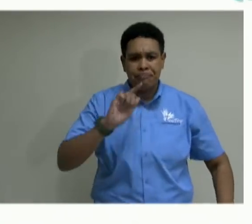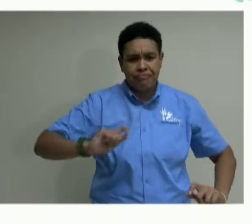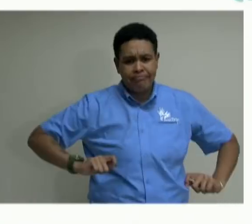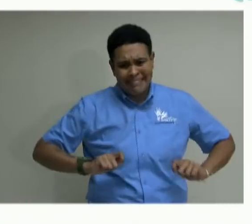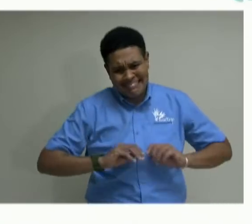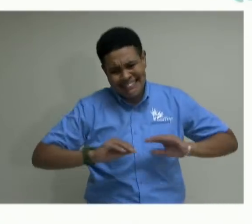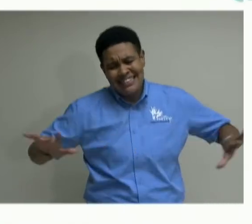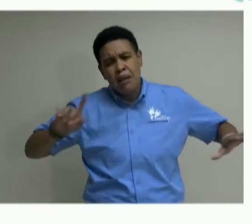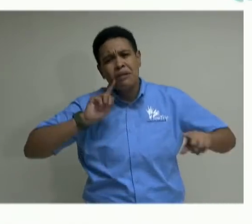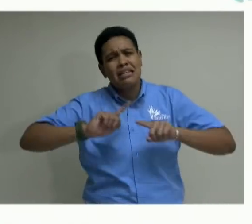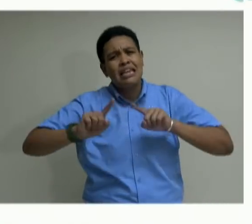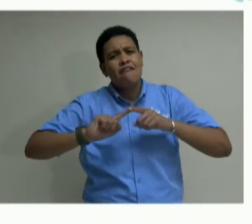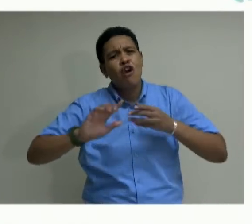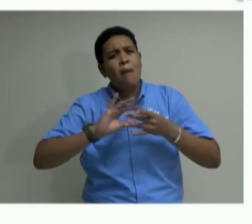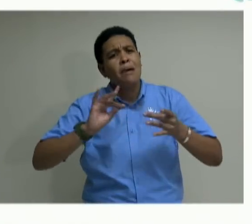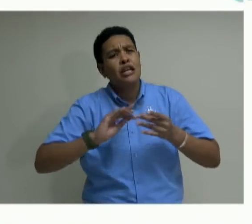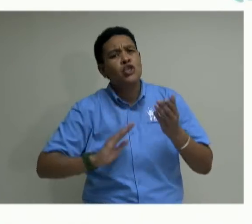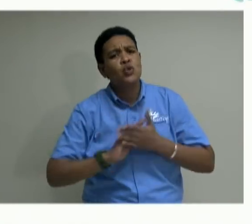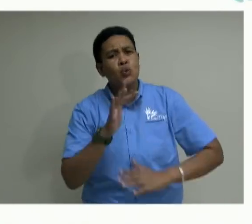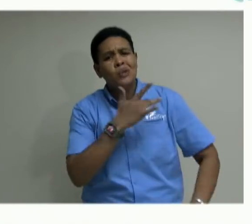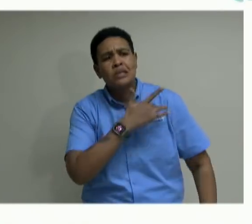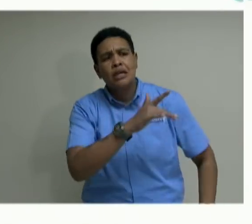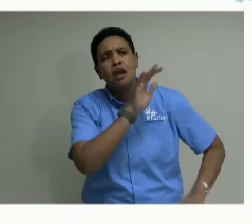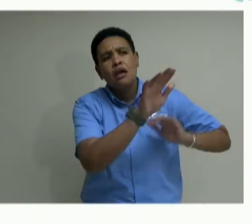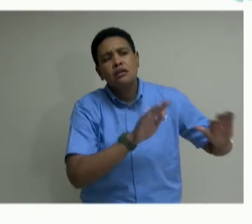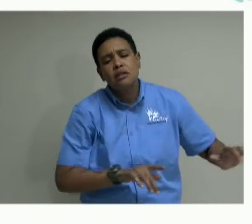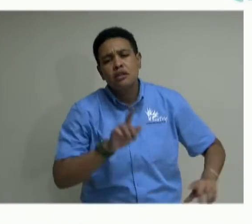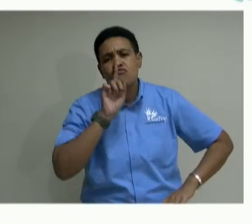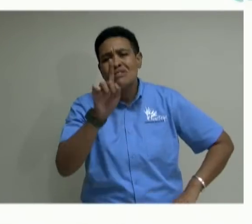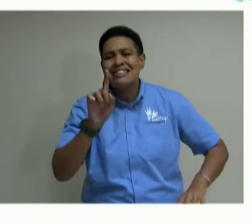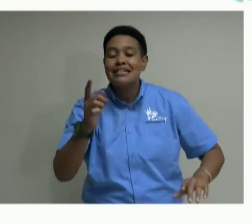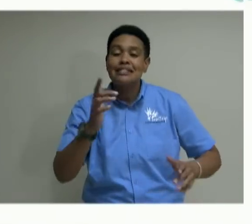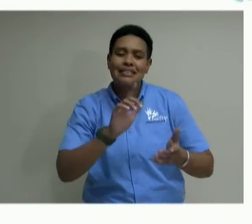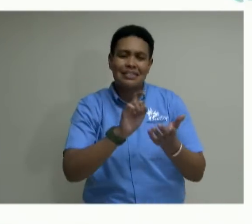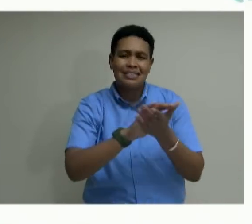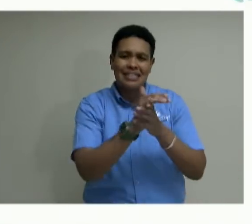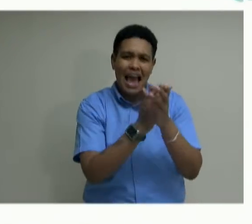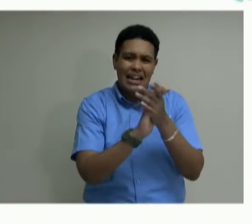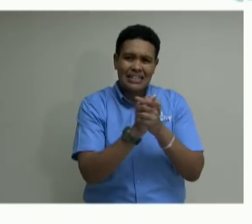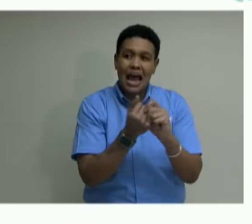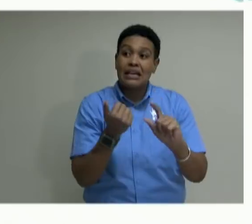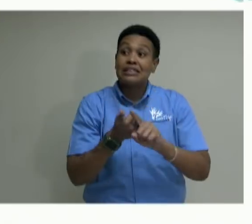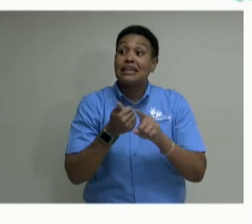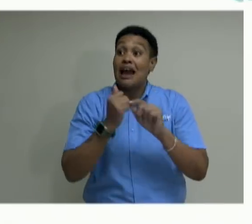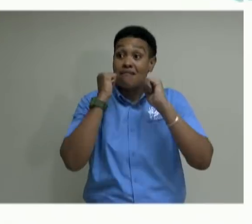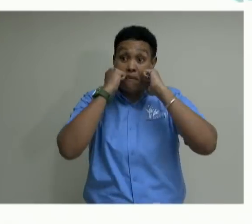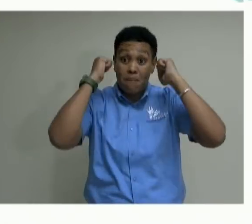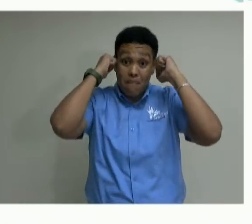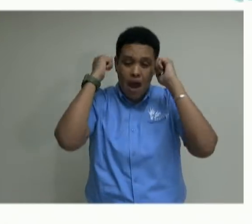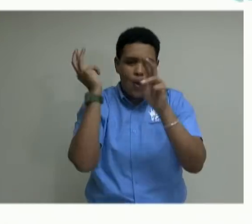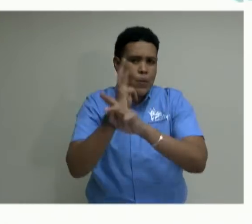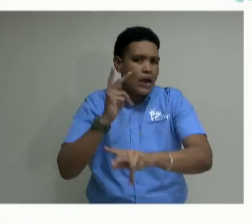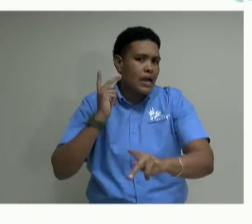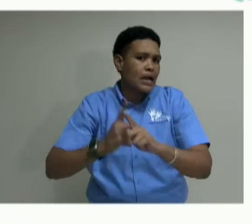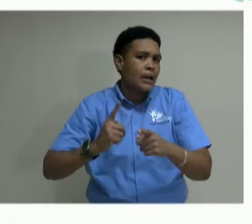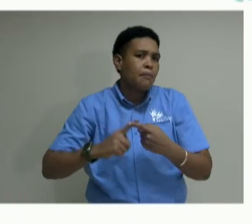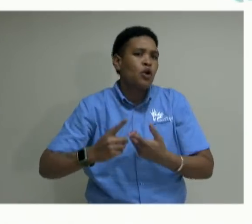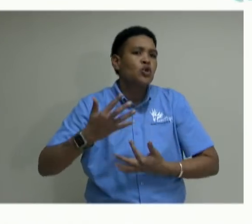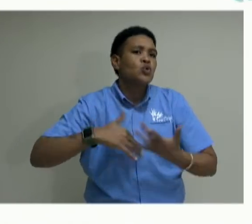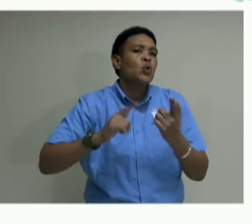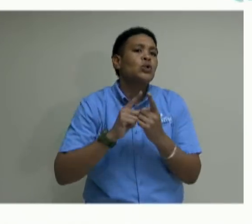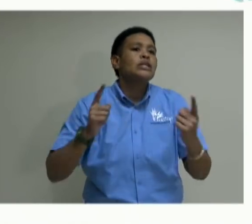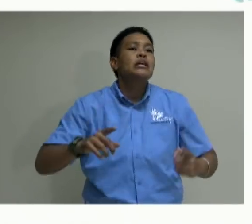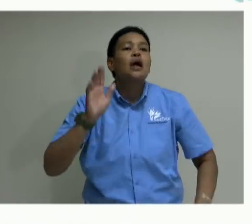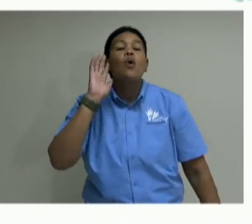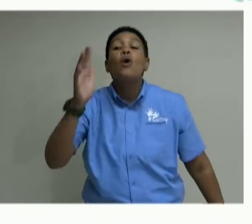of messages, speaking to sensitization, sanitization, mask wearing, and social distancing. We would have